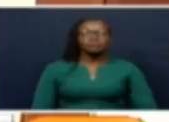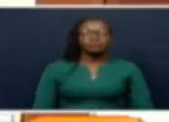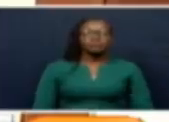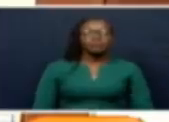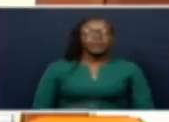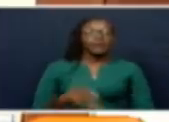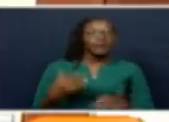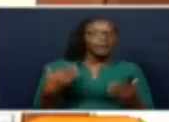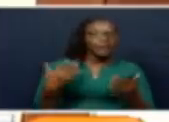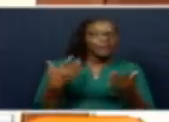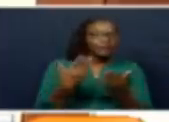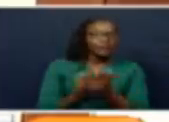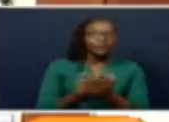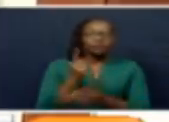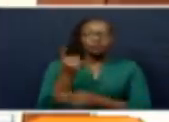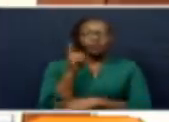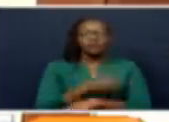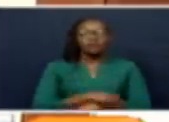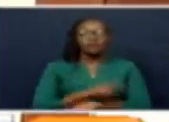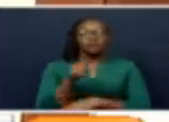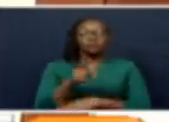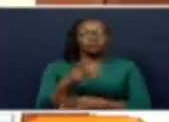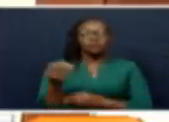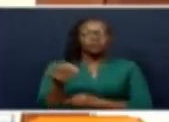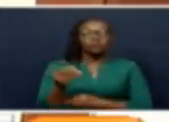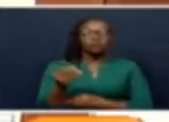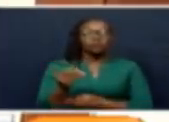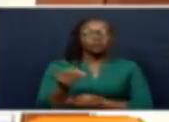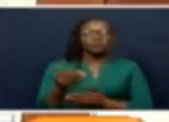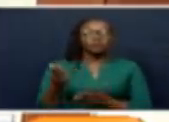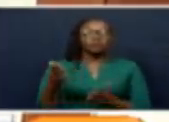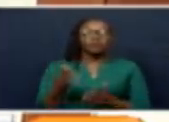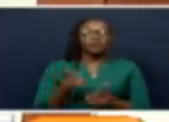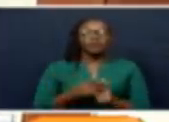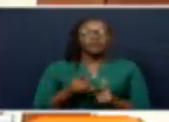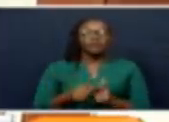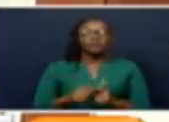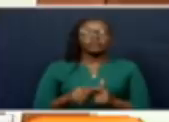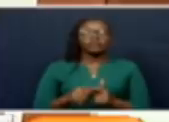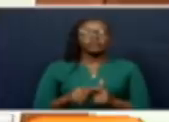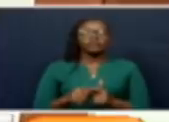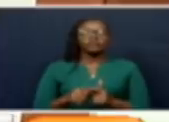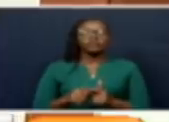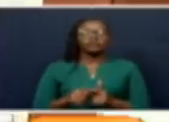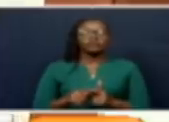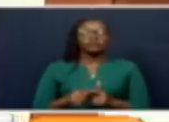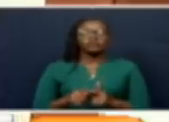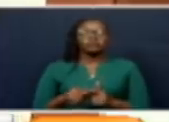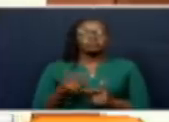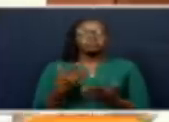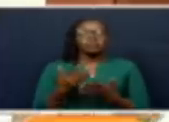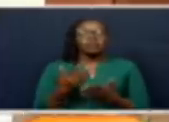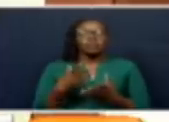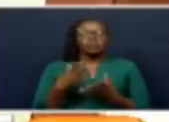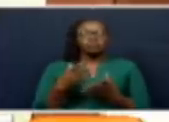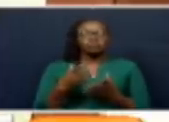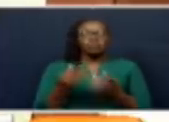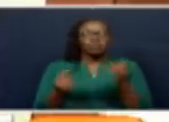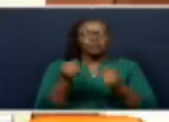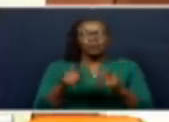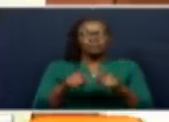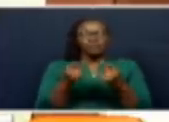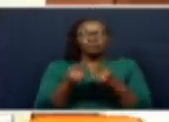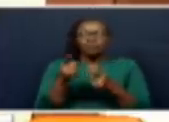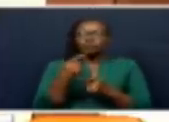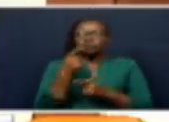Until one day when he will be going somewhere on his own way, he sees the country is going down and not diving like this. Then he says, you people, you are not telling